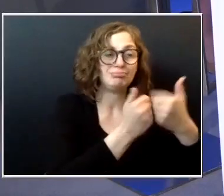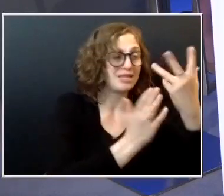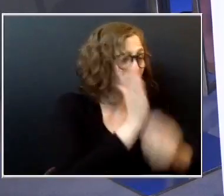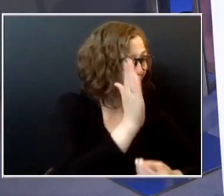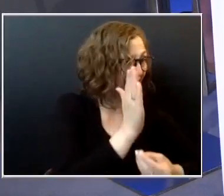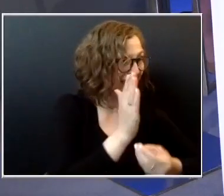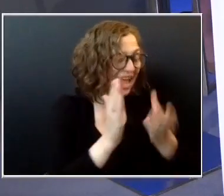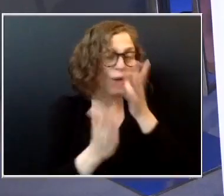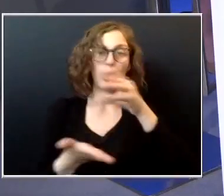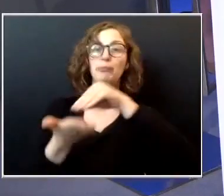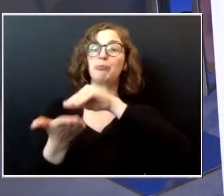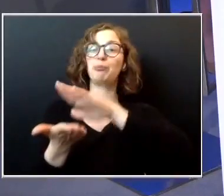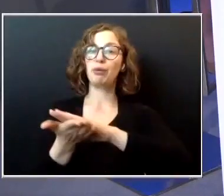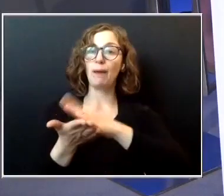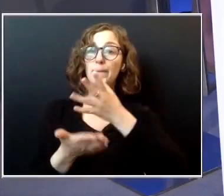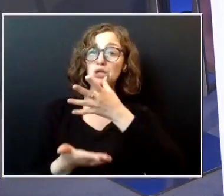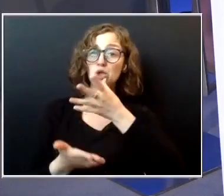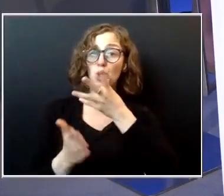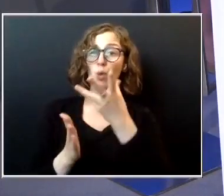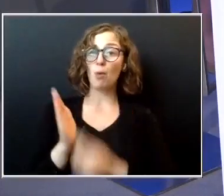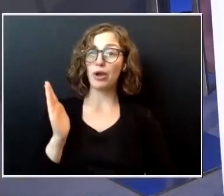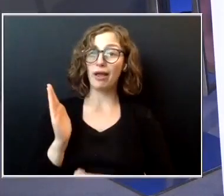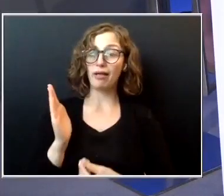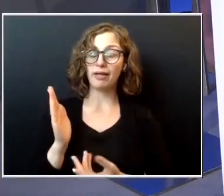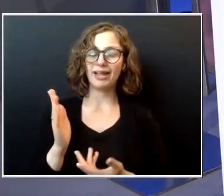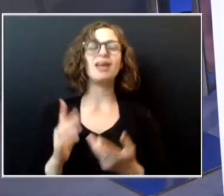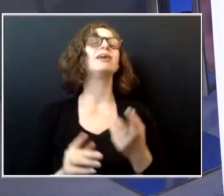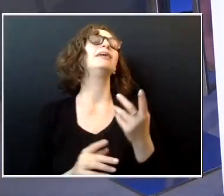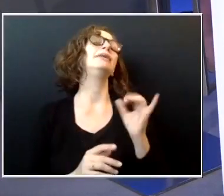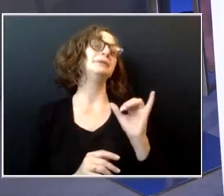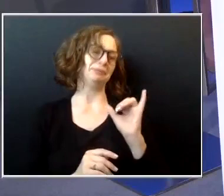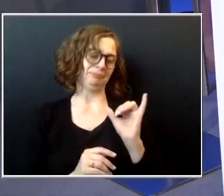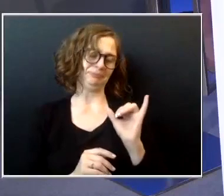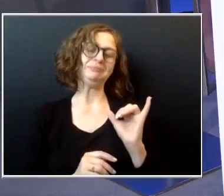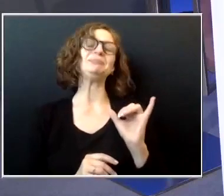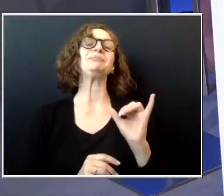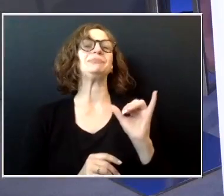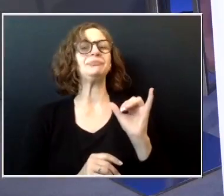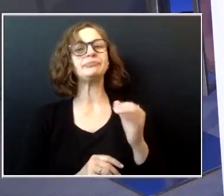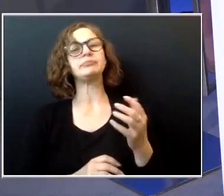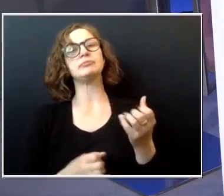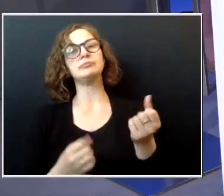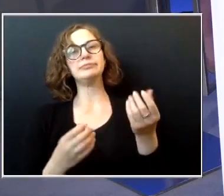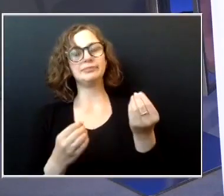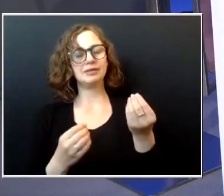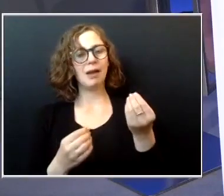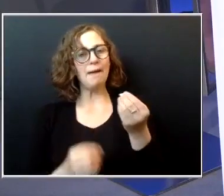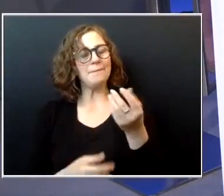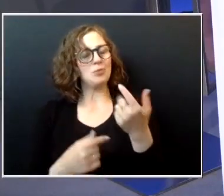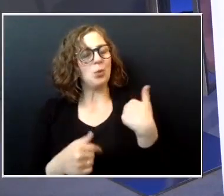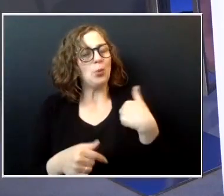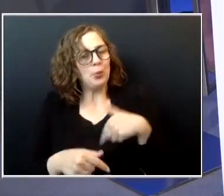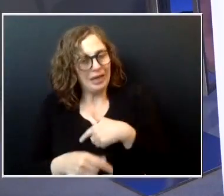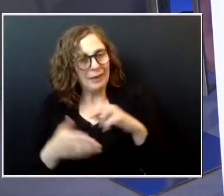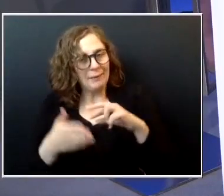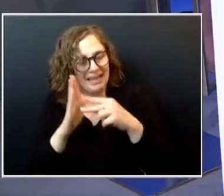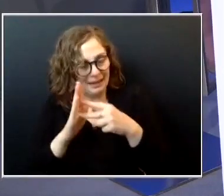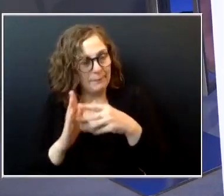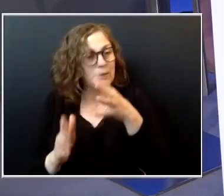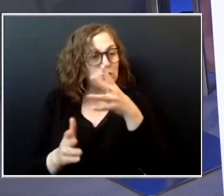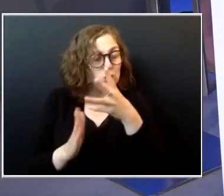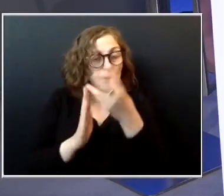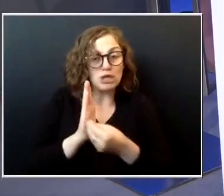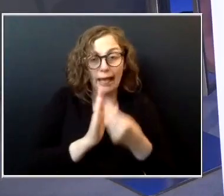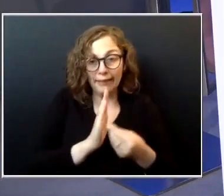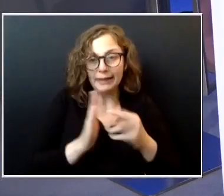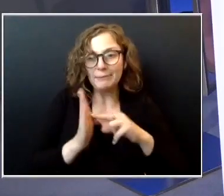not what we're talking about. Right, when right, we talk about maternal mortality, we're talking about a lack of access in a healthcare. Absolutely. Tell us more about